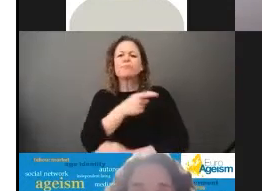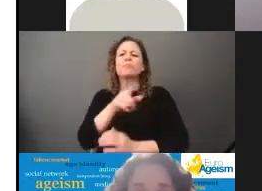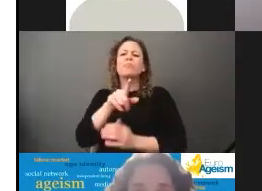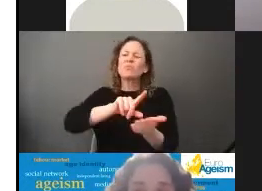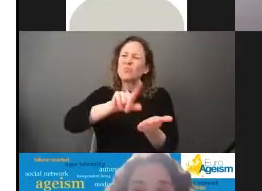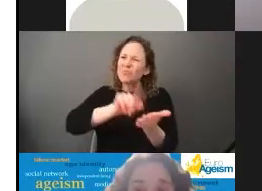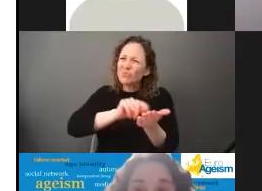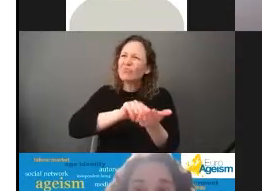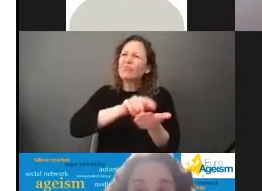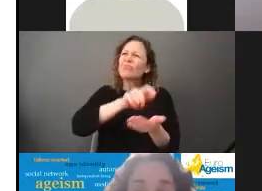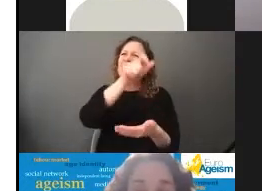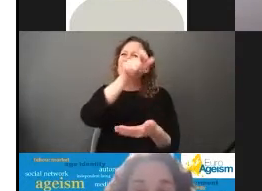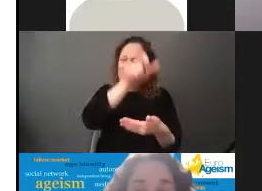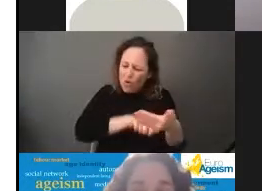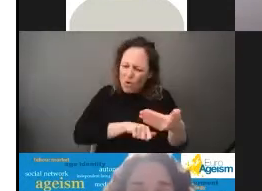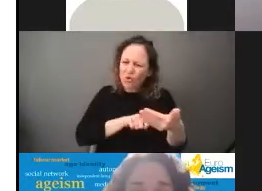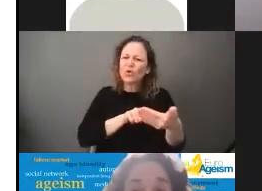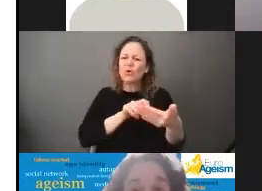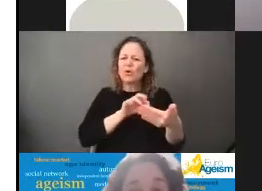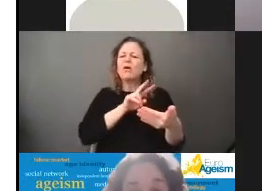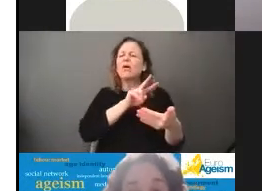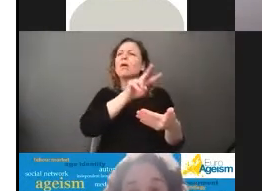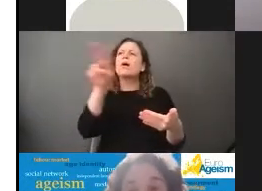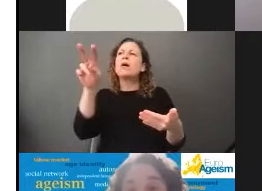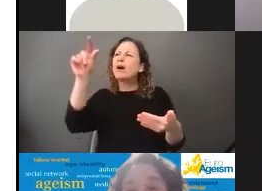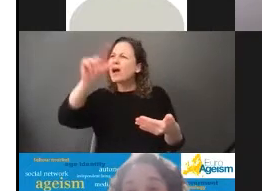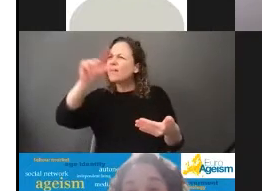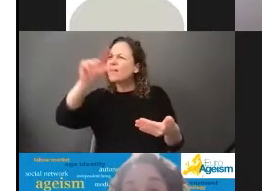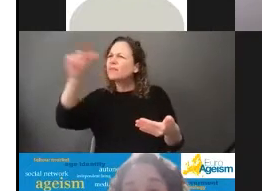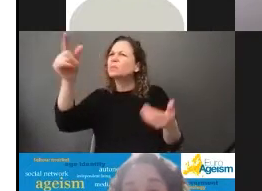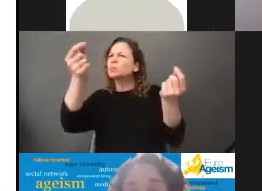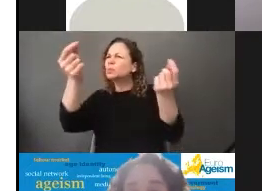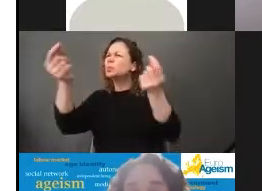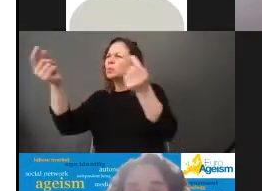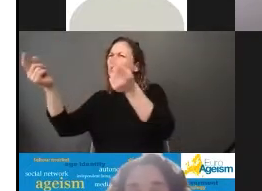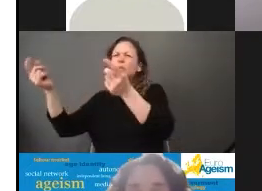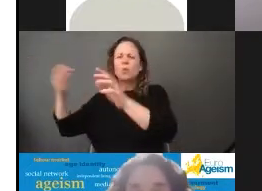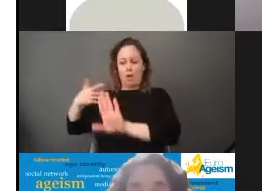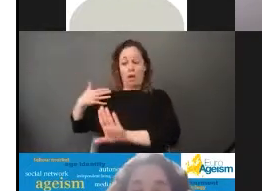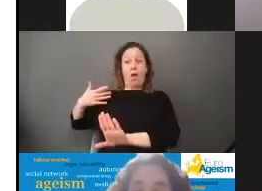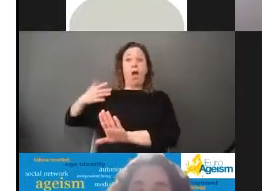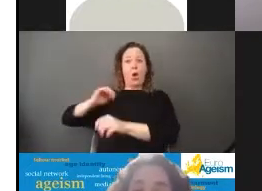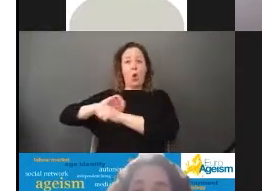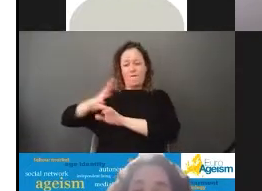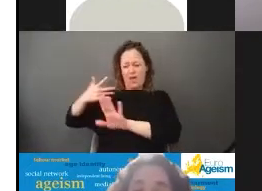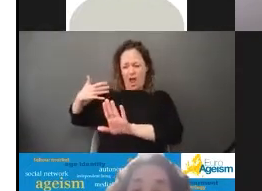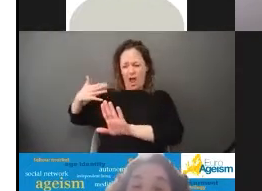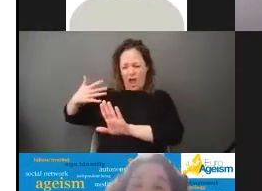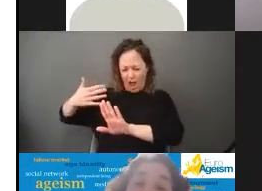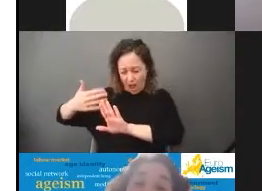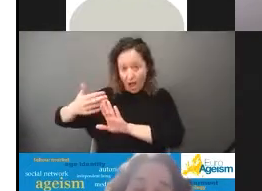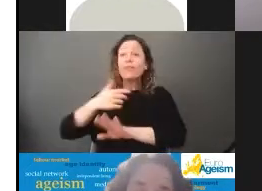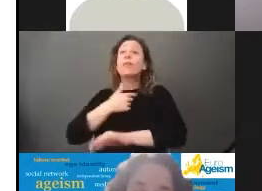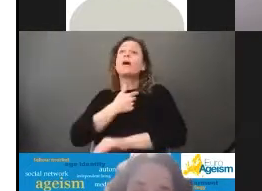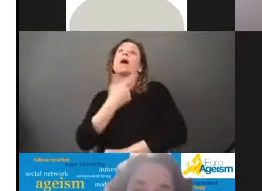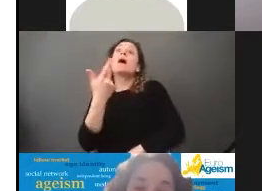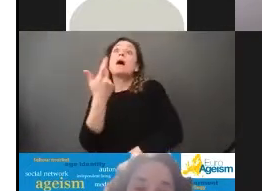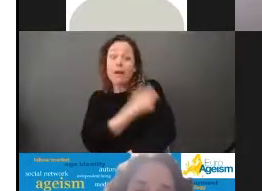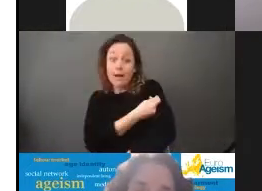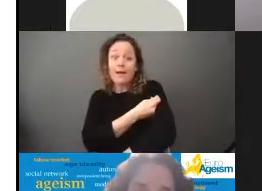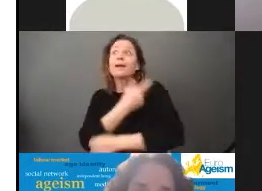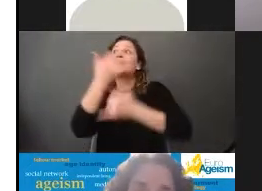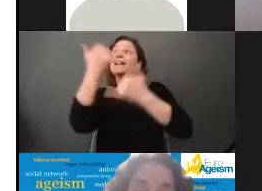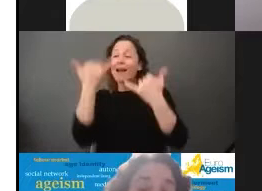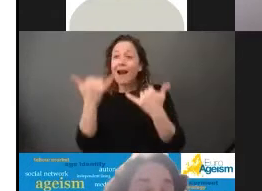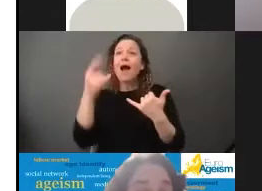to take during the pandemic, here we saw in many countries actually ageism to the benefit of